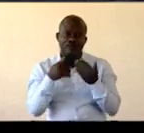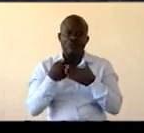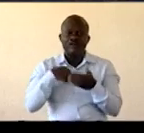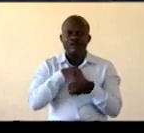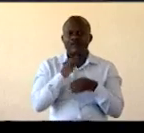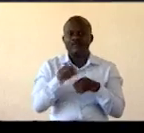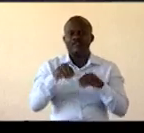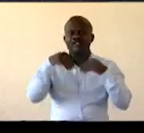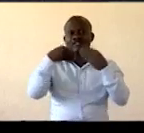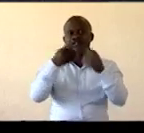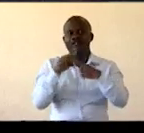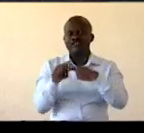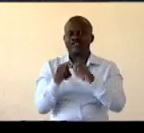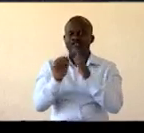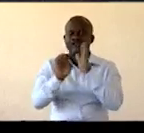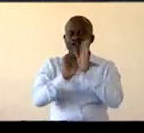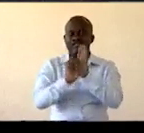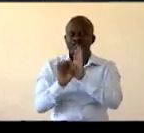different examples,